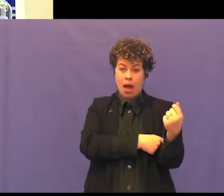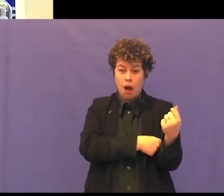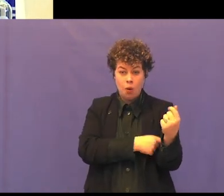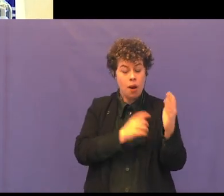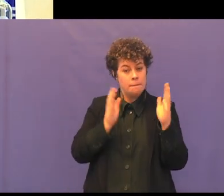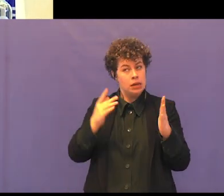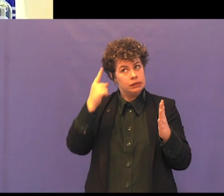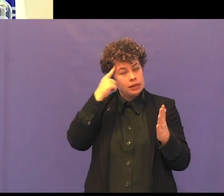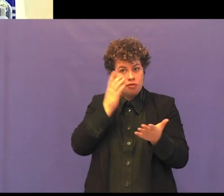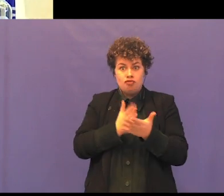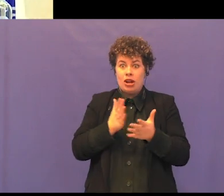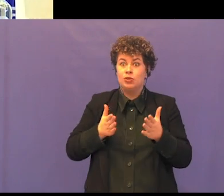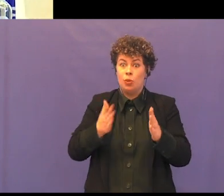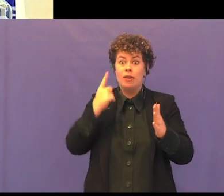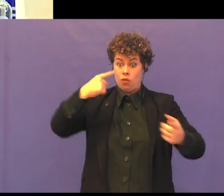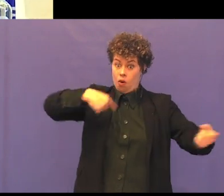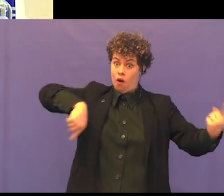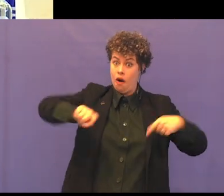speaker. Amazing.